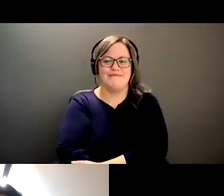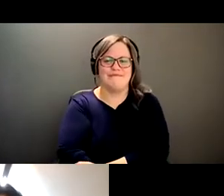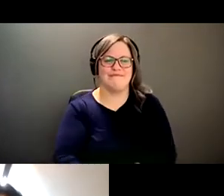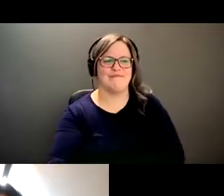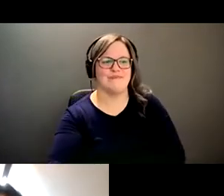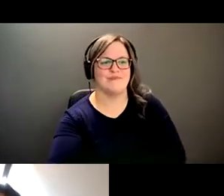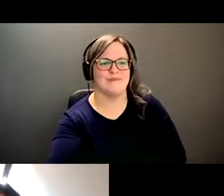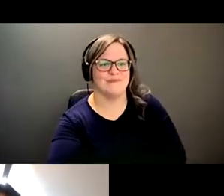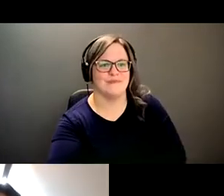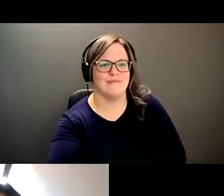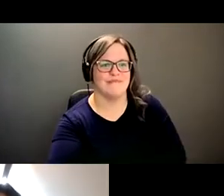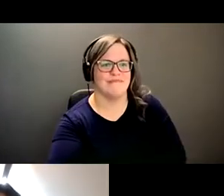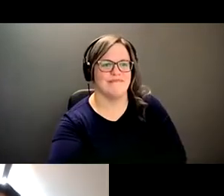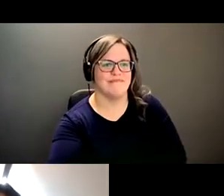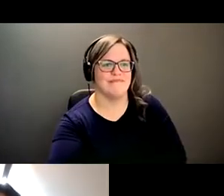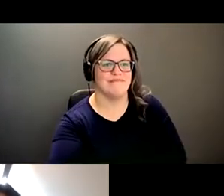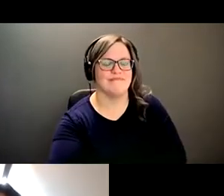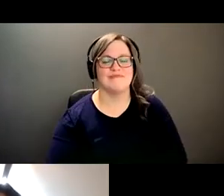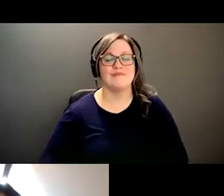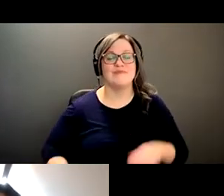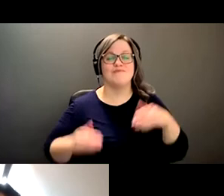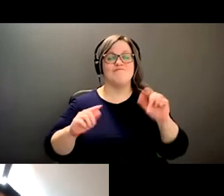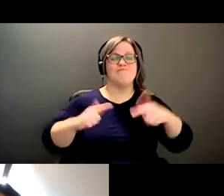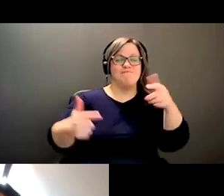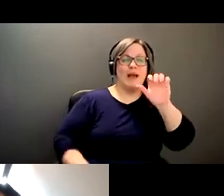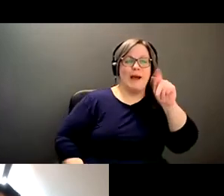Thanks, Bo. That was lovely. I was having trouble unmuting myself. I was happy